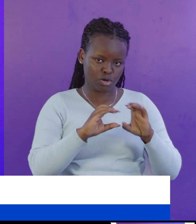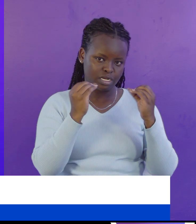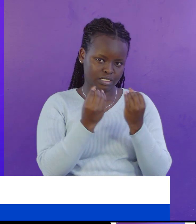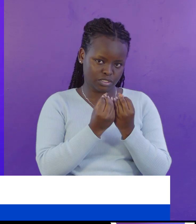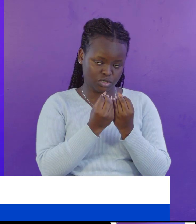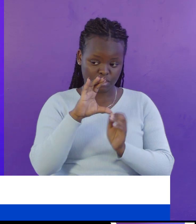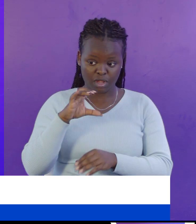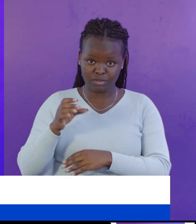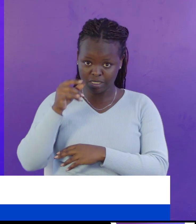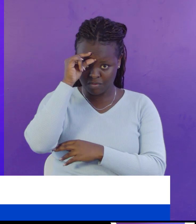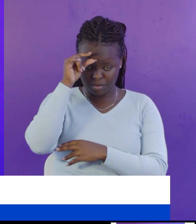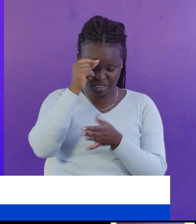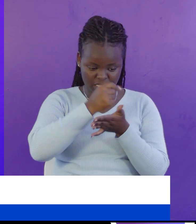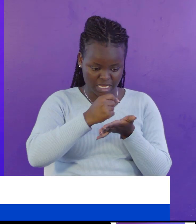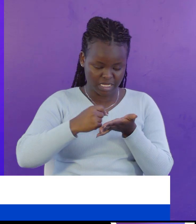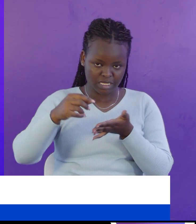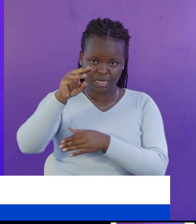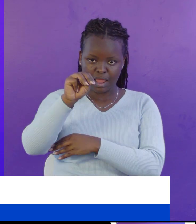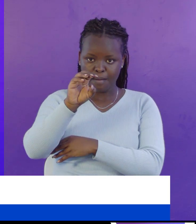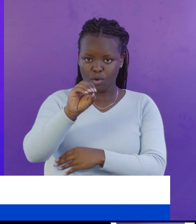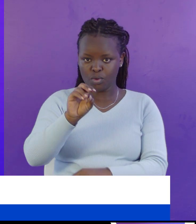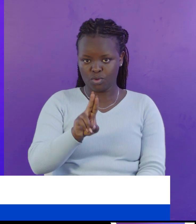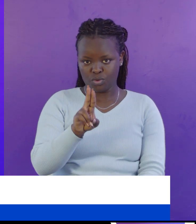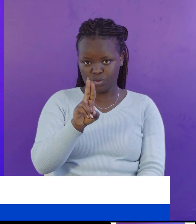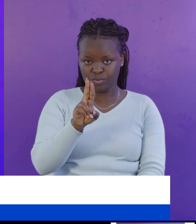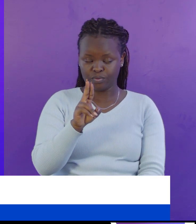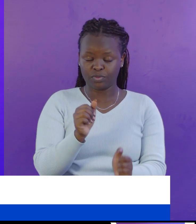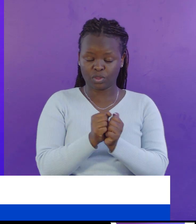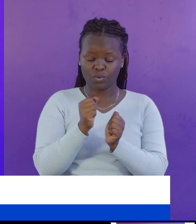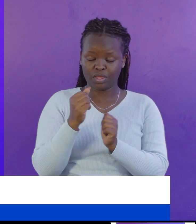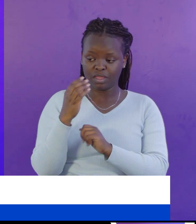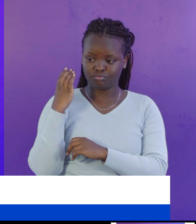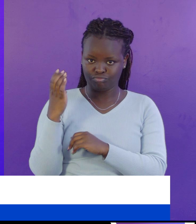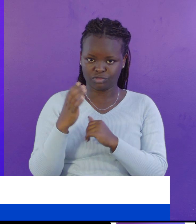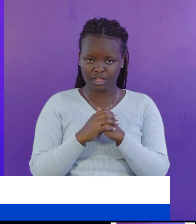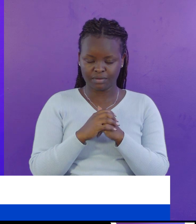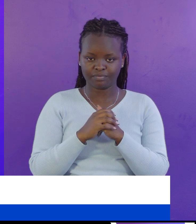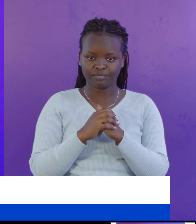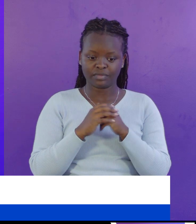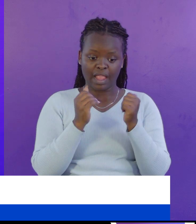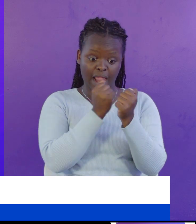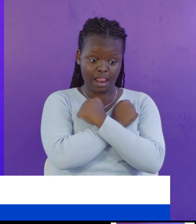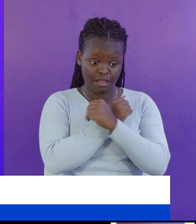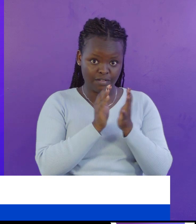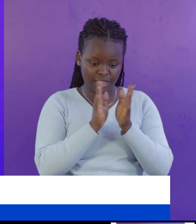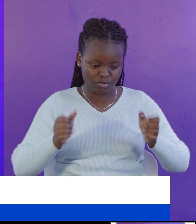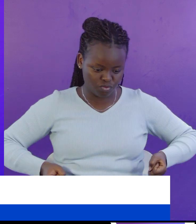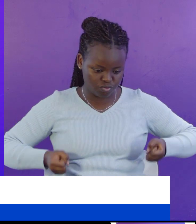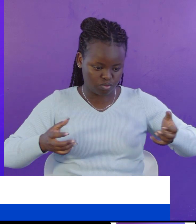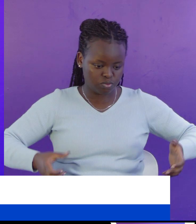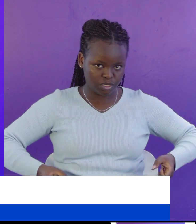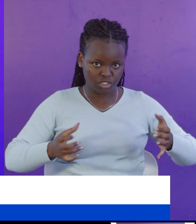on Monday signed a memorandum understanding with Chair, the Love and the Wheelchair Foundation. The